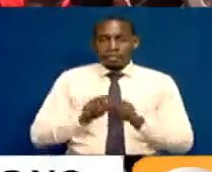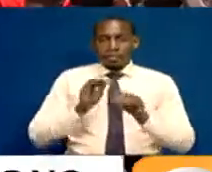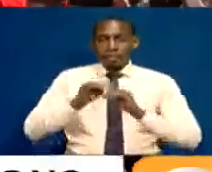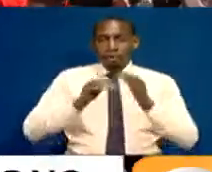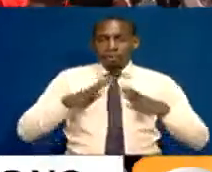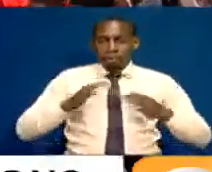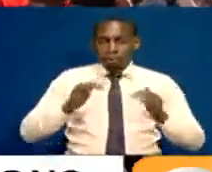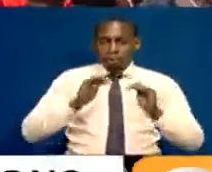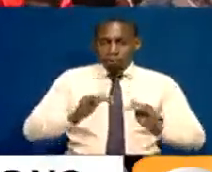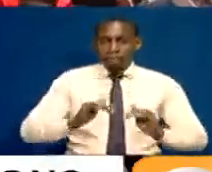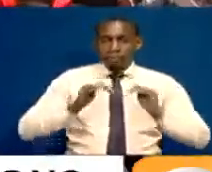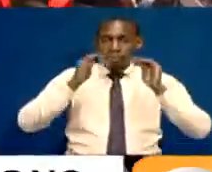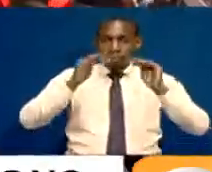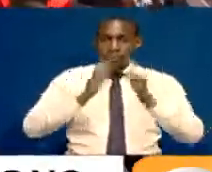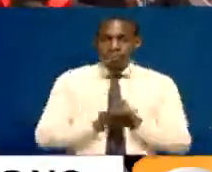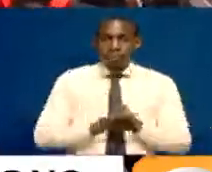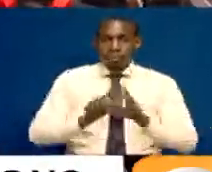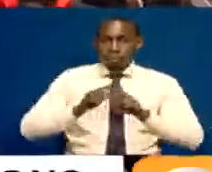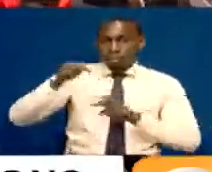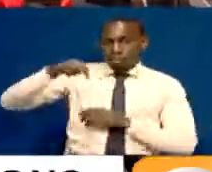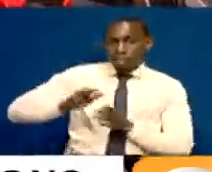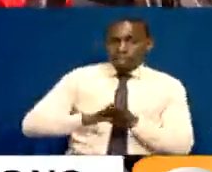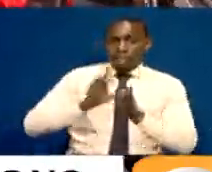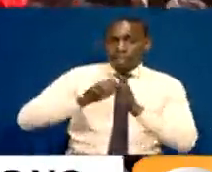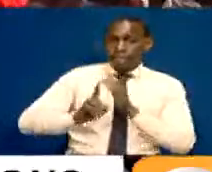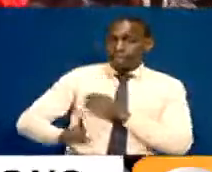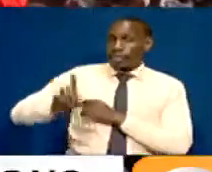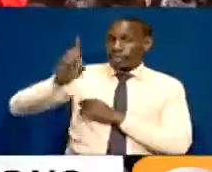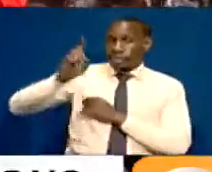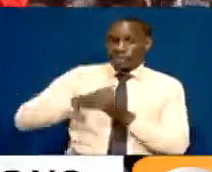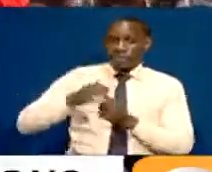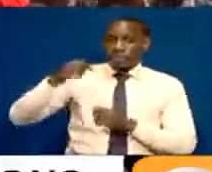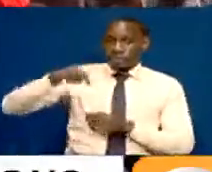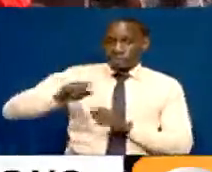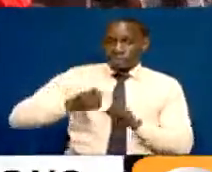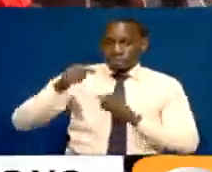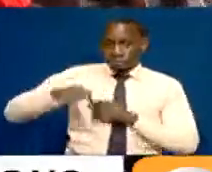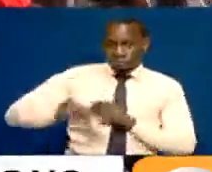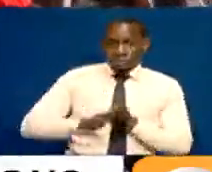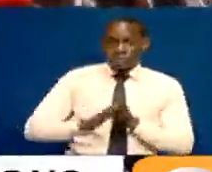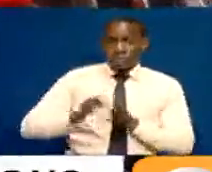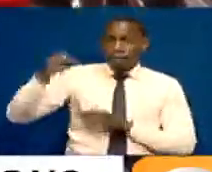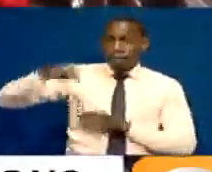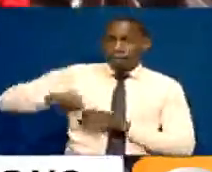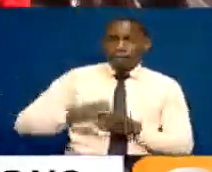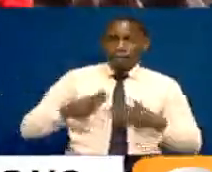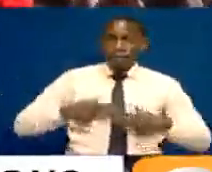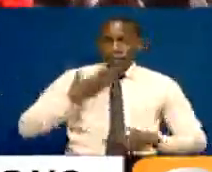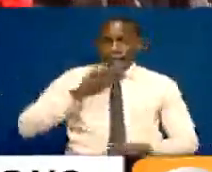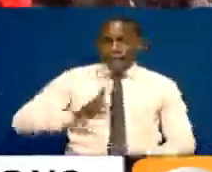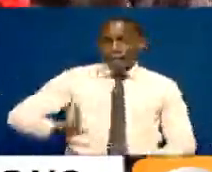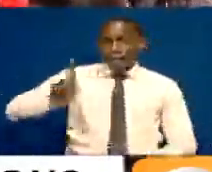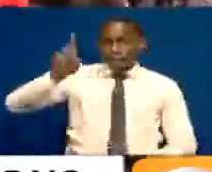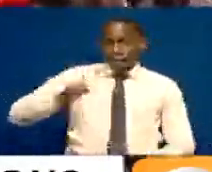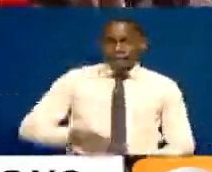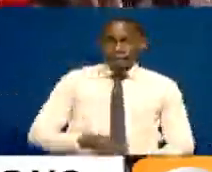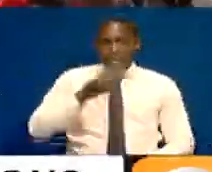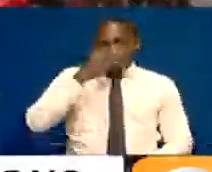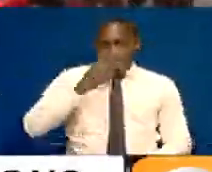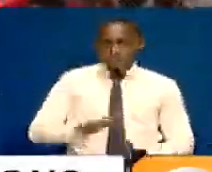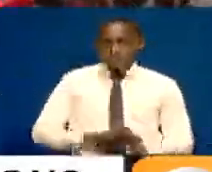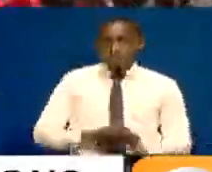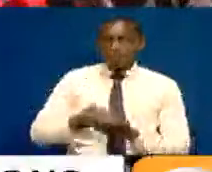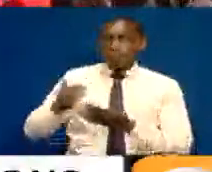mtu, tuanze bottom, alafu tuende up, bottom, bottom. The DP was constantly being